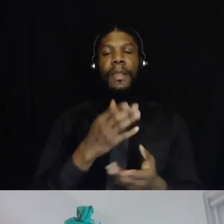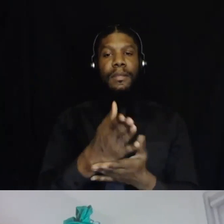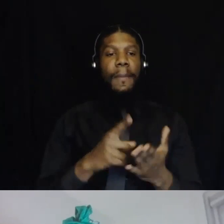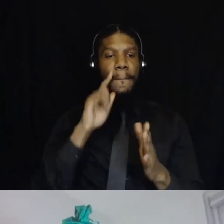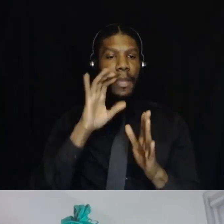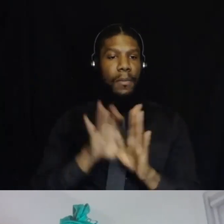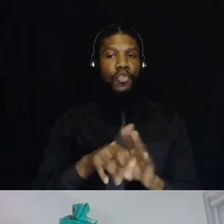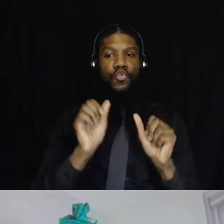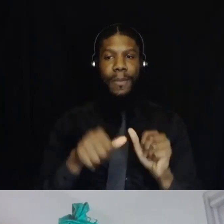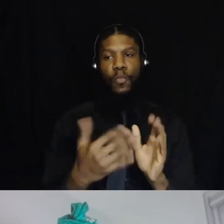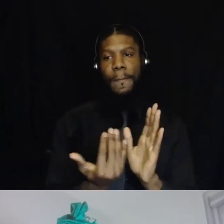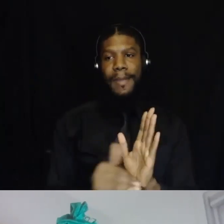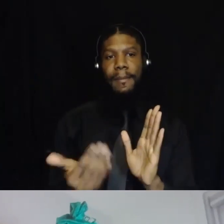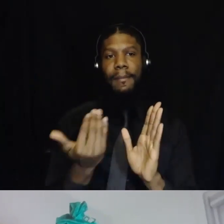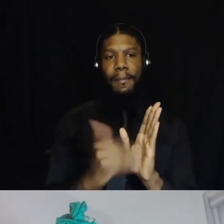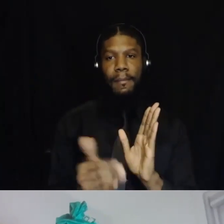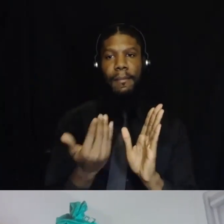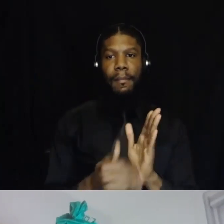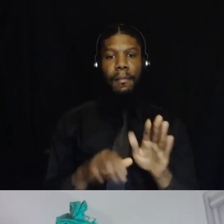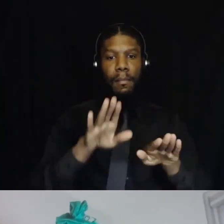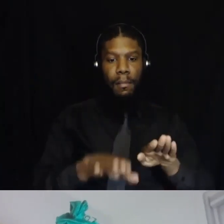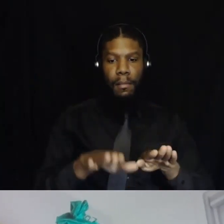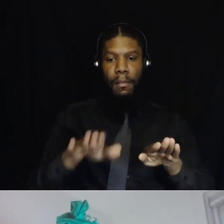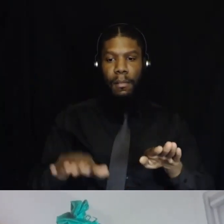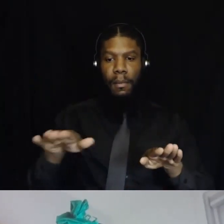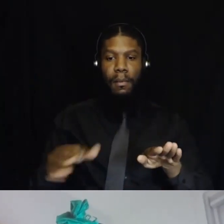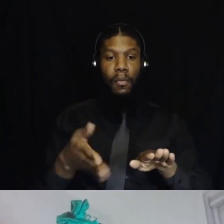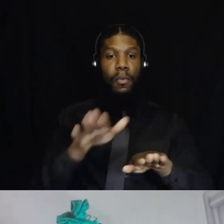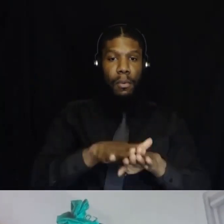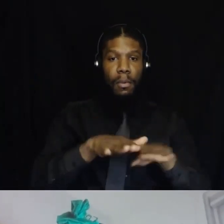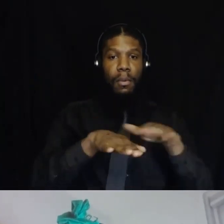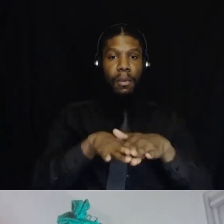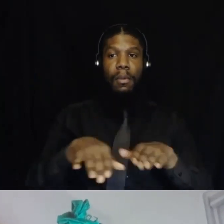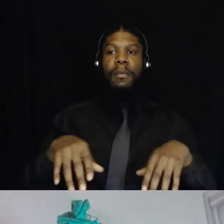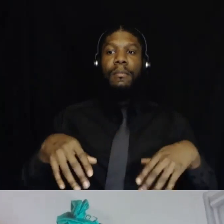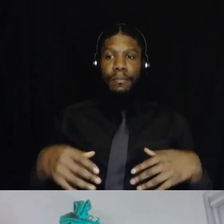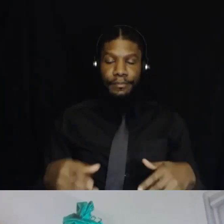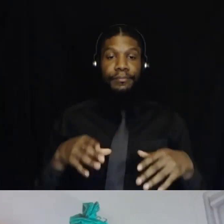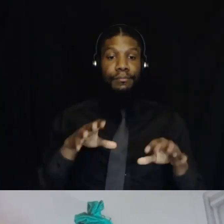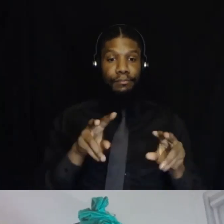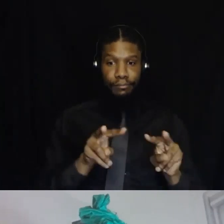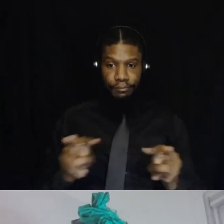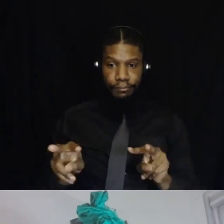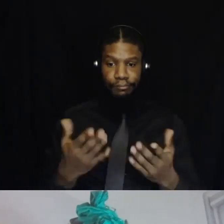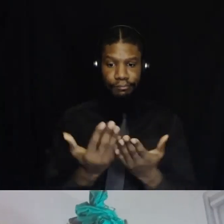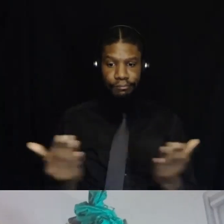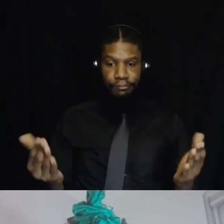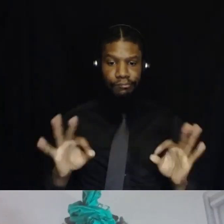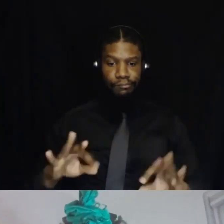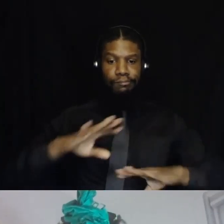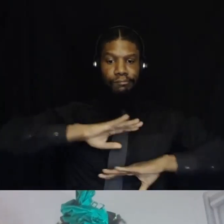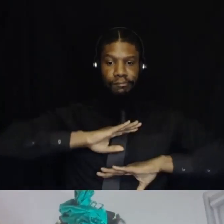When you're satisfied with how you have your arrangement, that's step number 4, you will